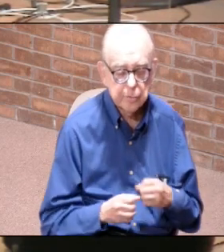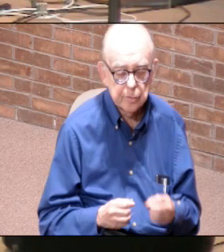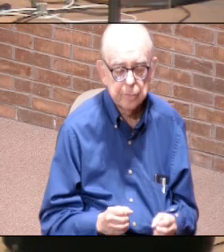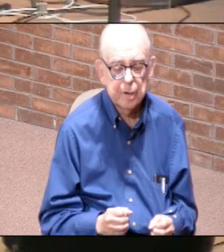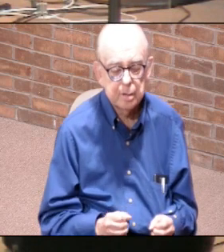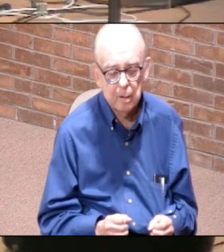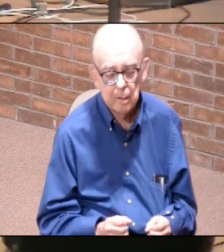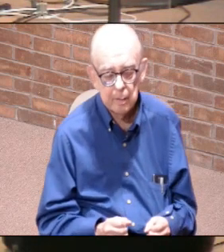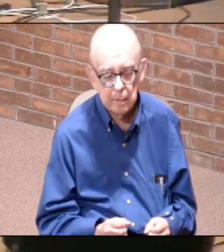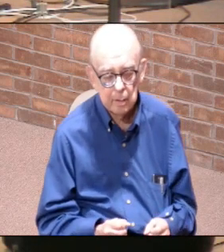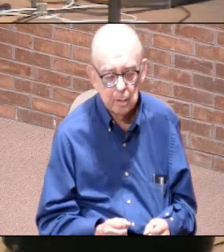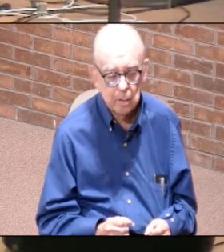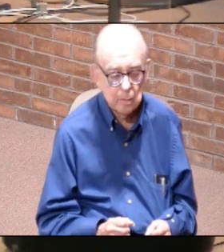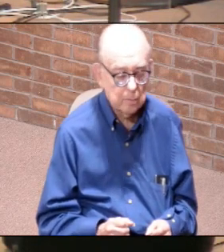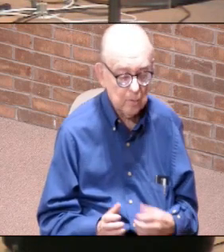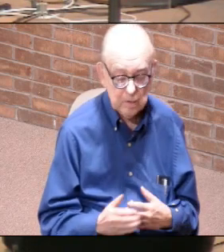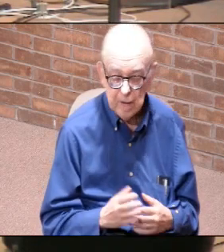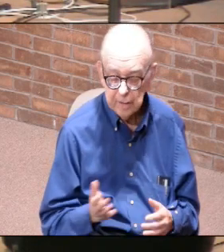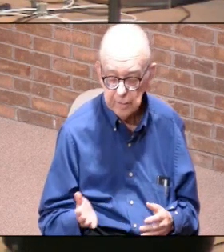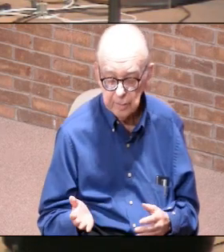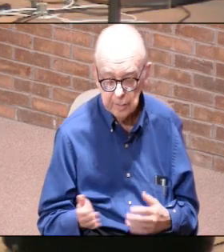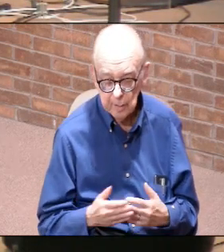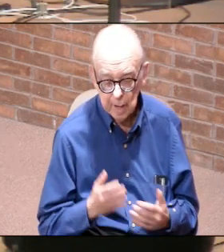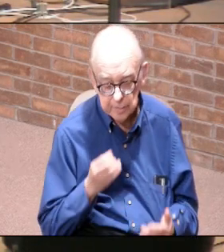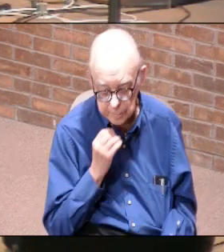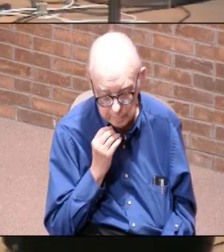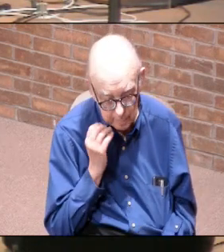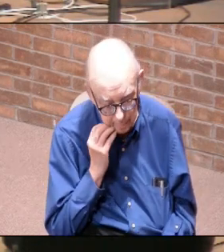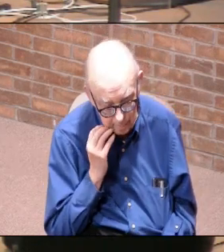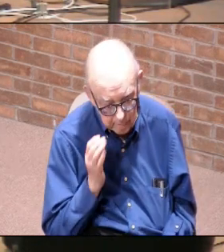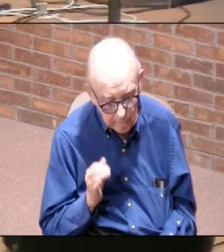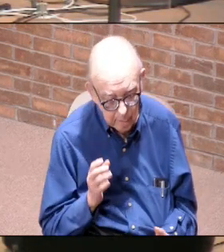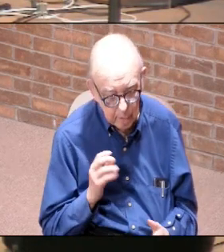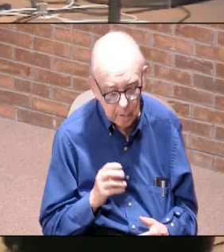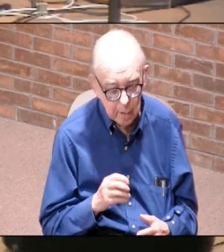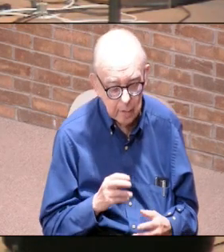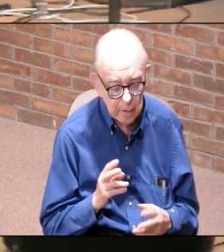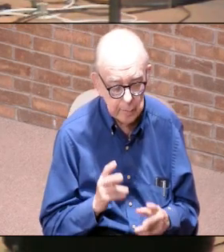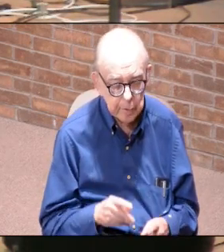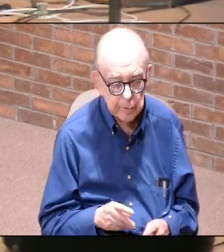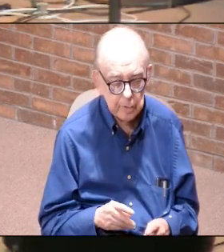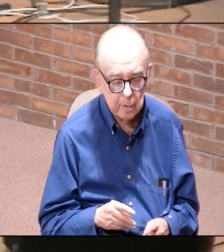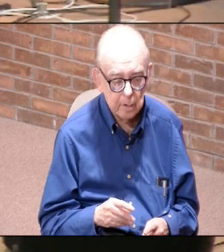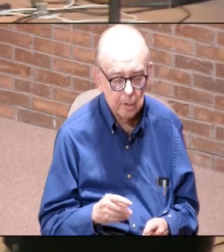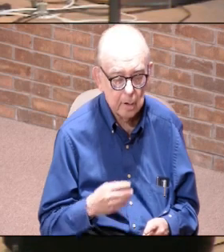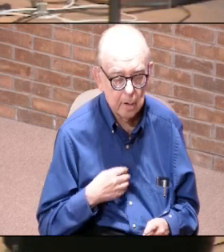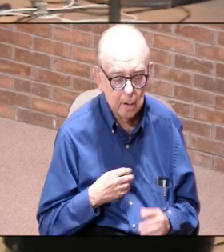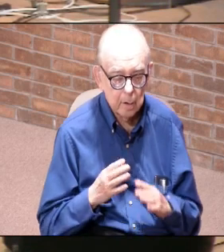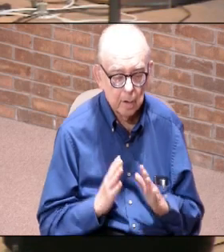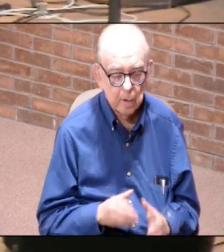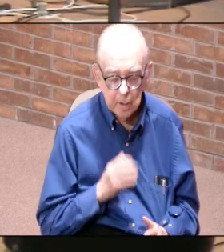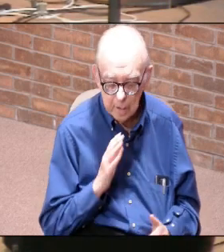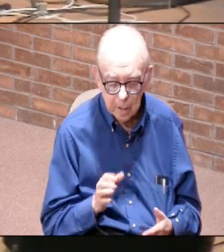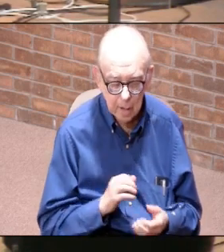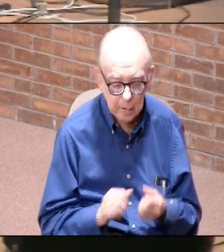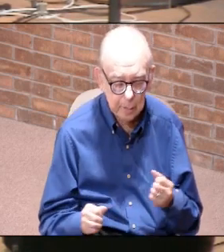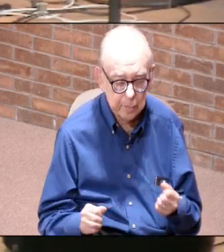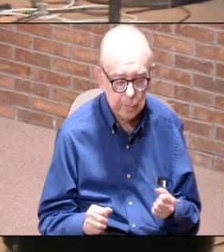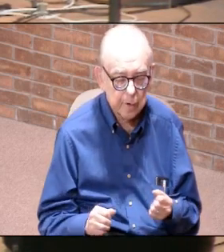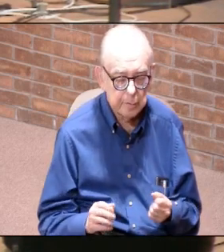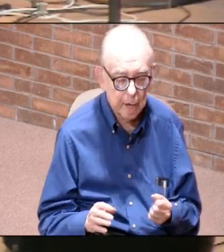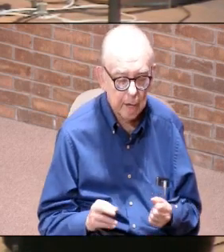street or next door. That neighbor's house was not destroyed by a